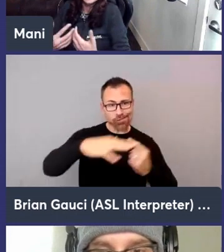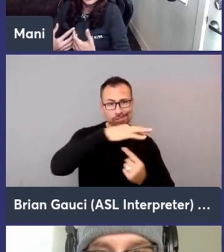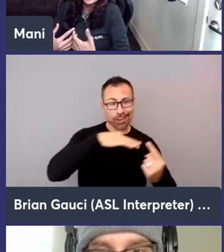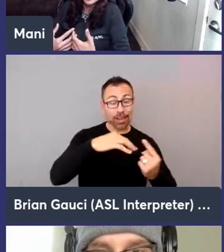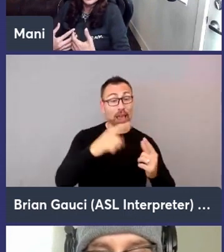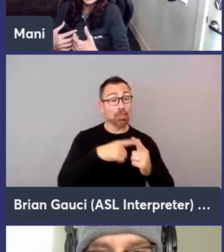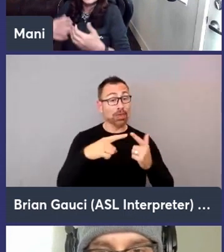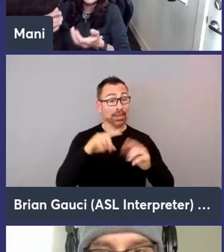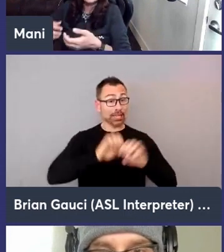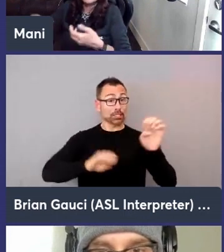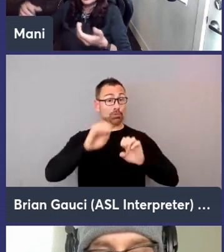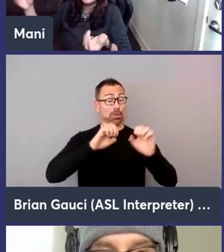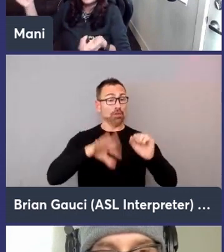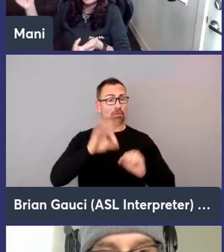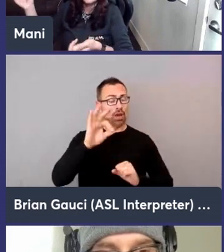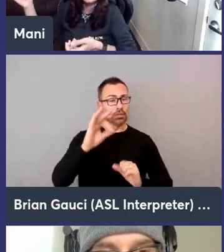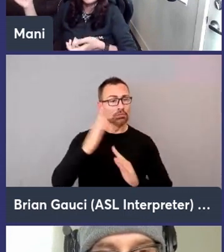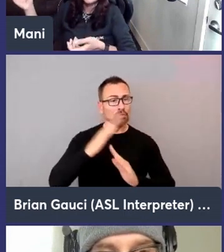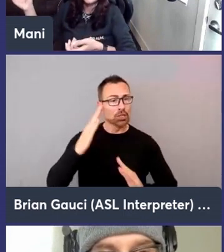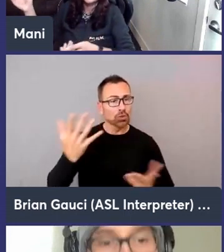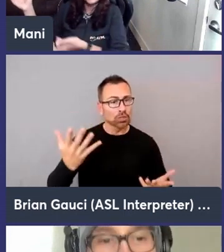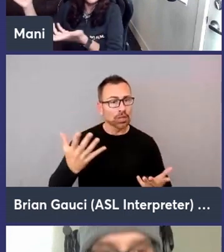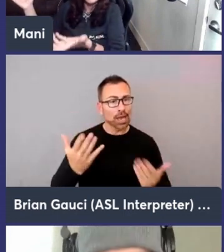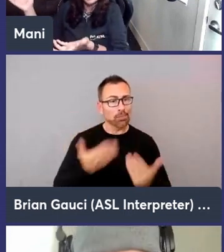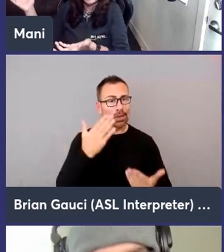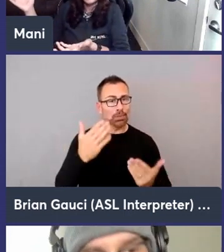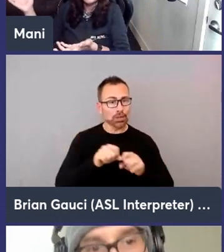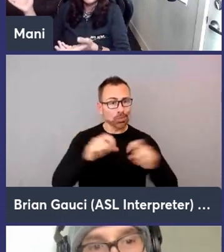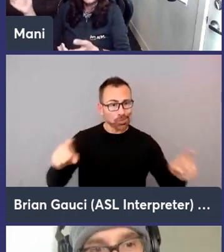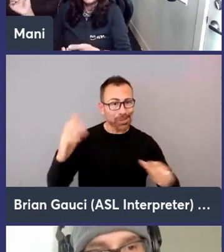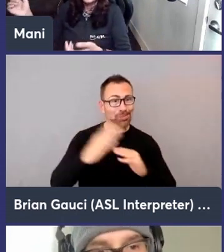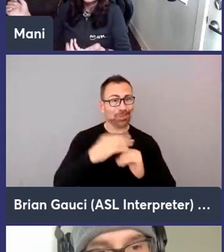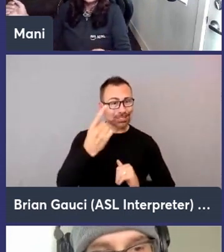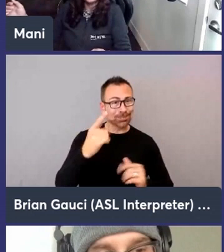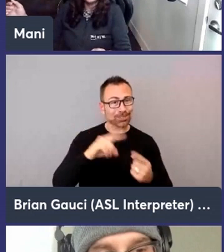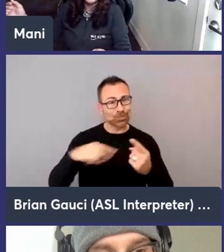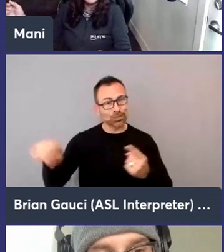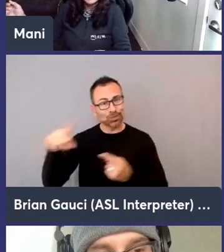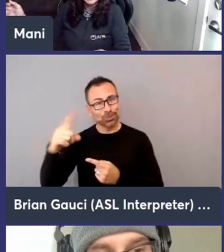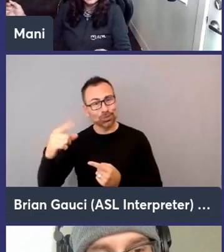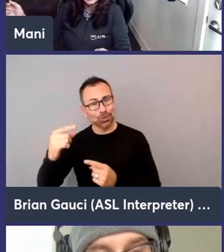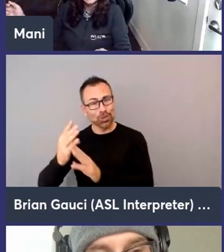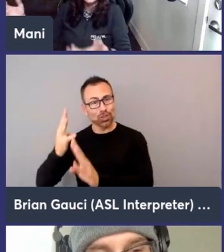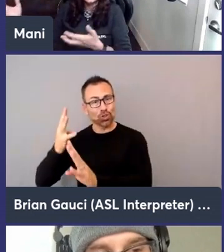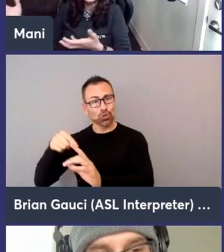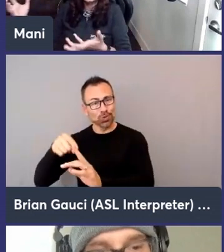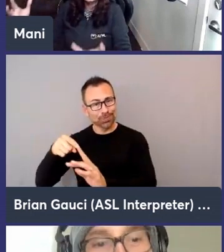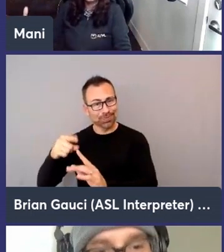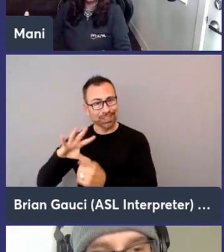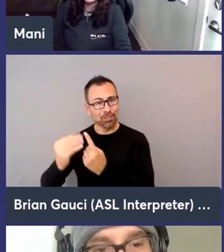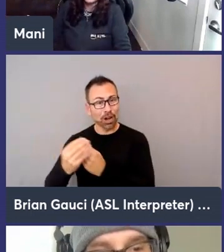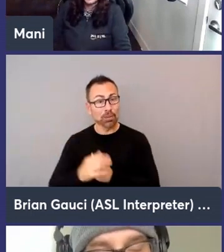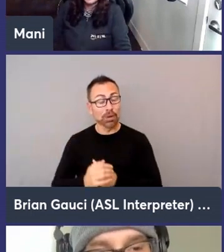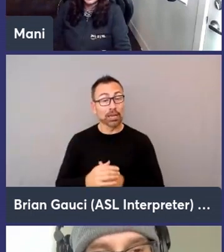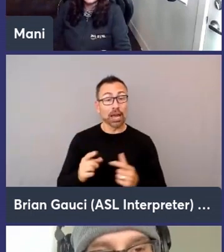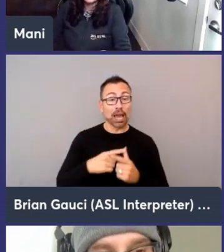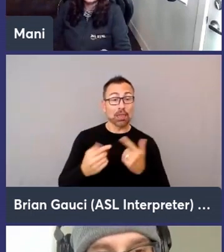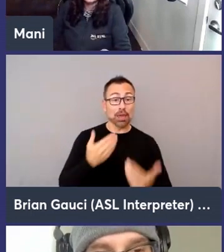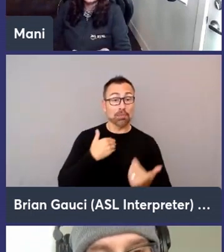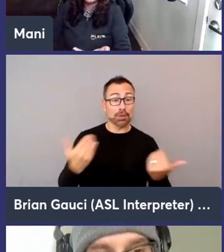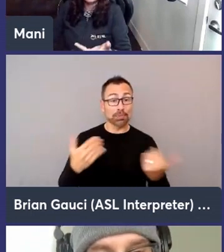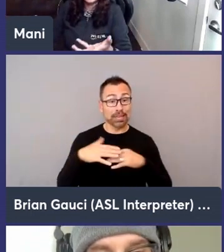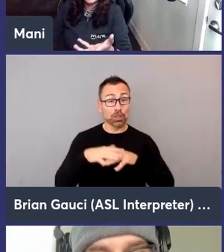find the best one, and then maybe deploy the best one to the QA environment. Yes. And I don't want to babysit that, so then I can integrate it with